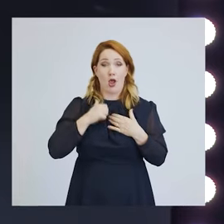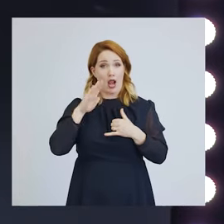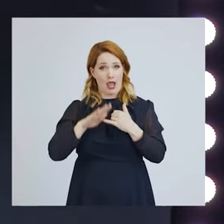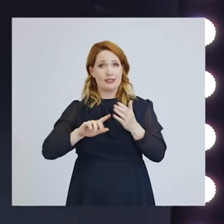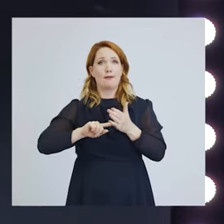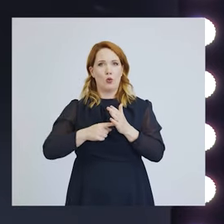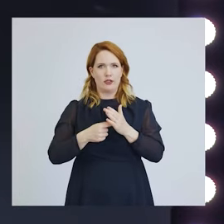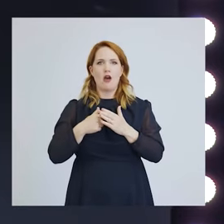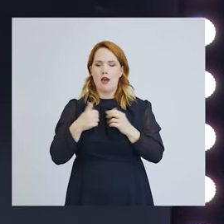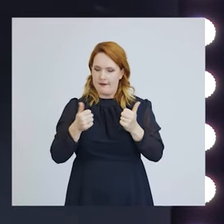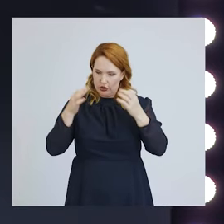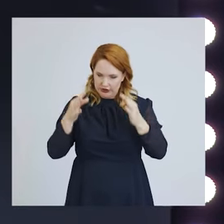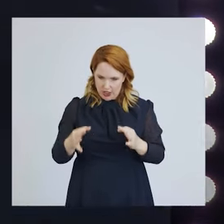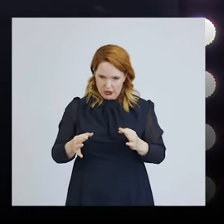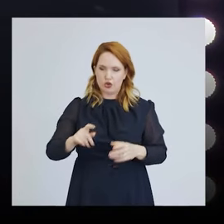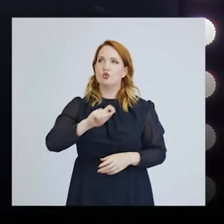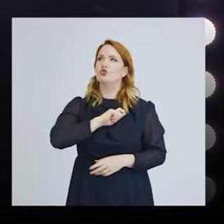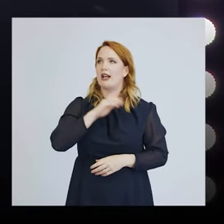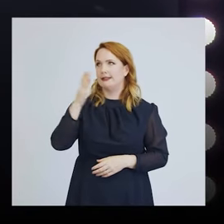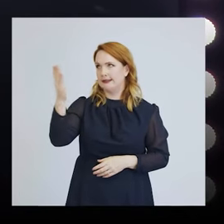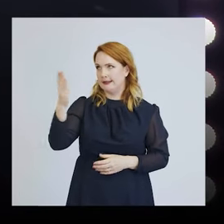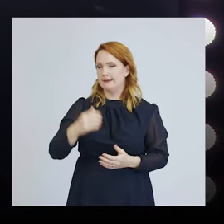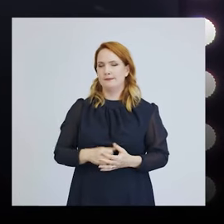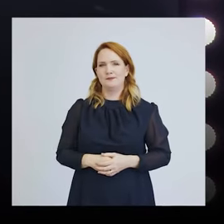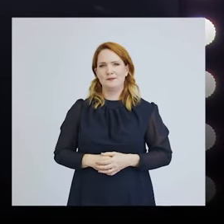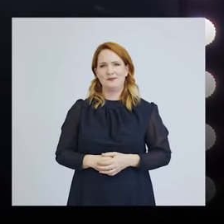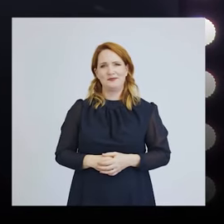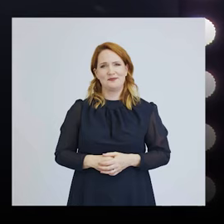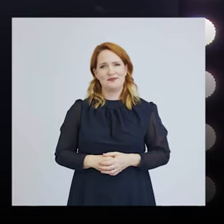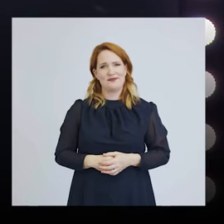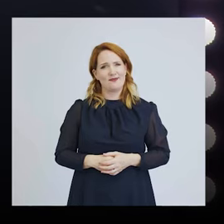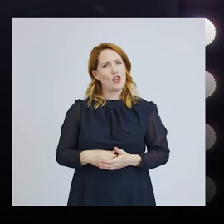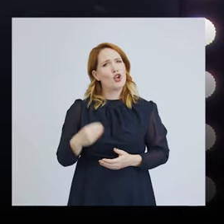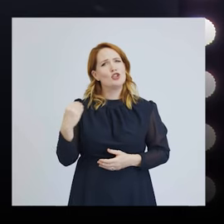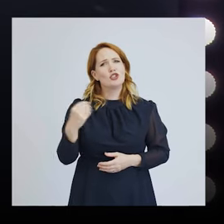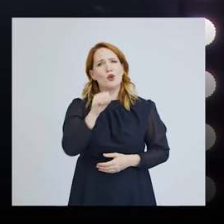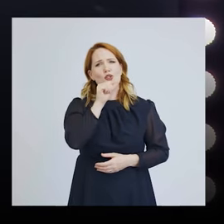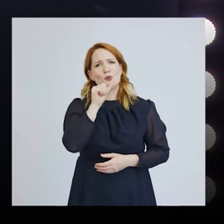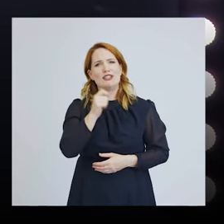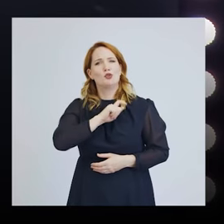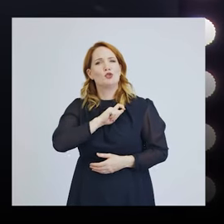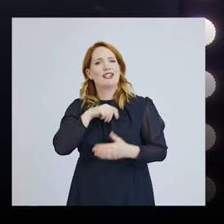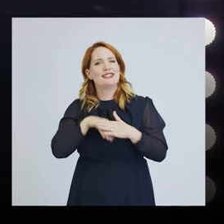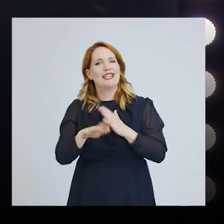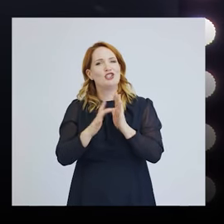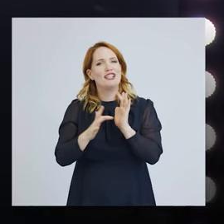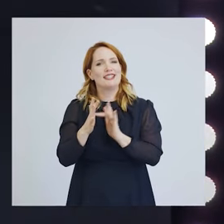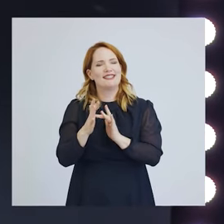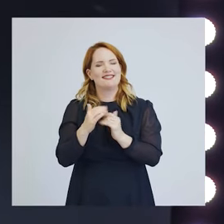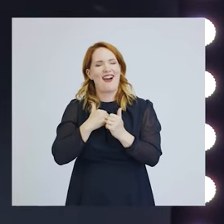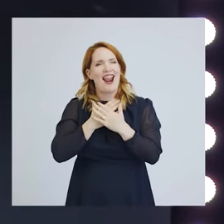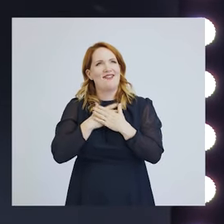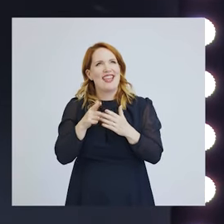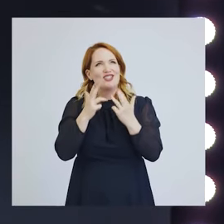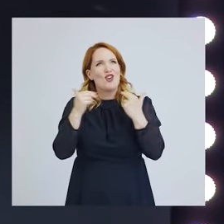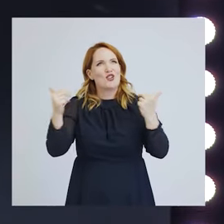Him. And that's my final point. I have decided to trust. 'Tis so sweet to trust in